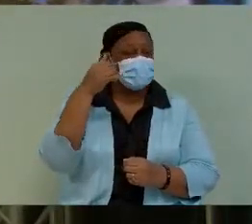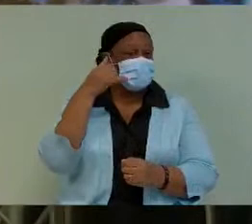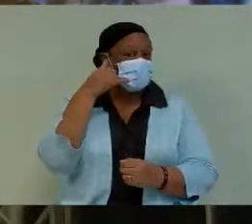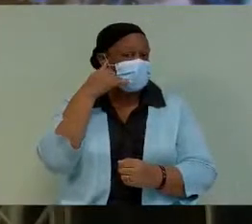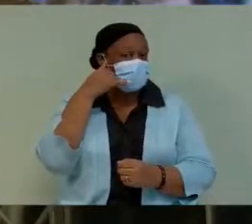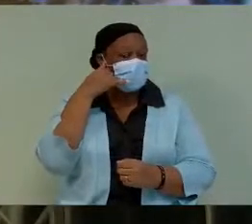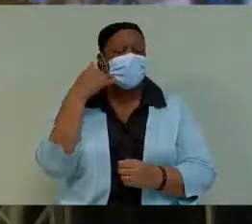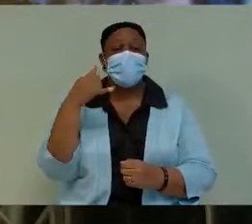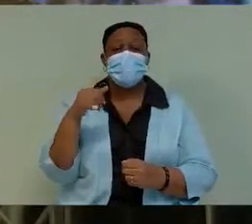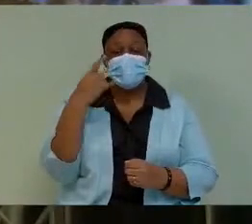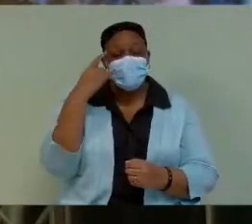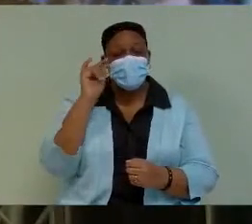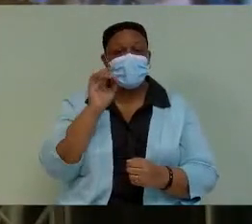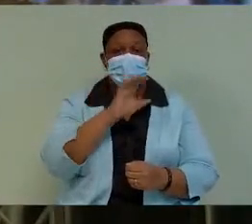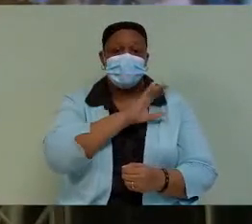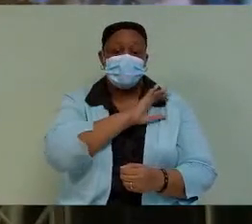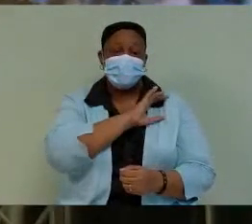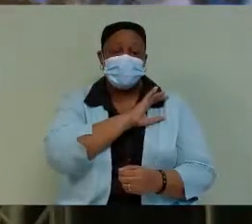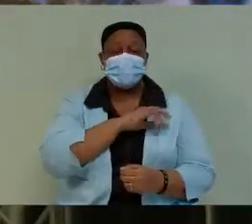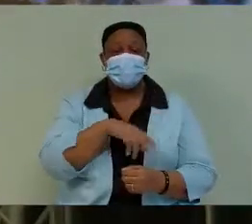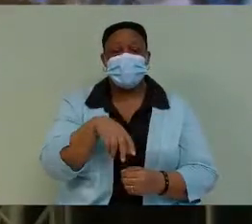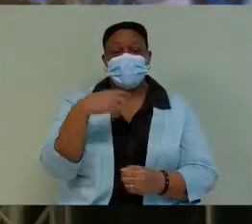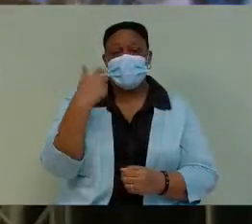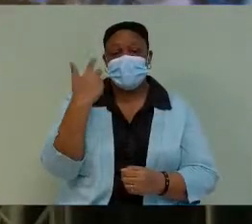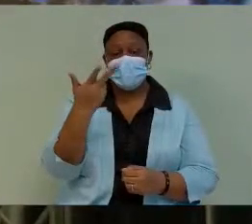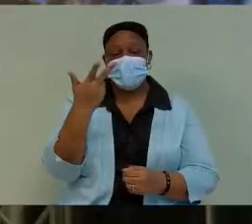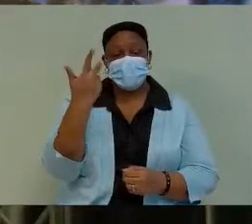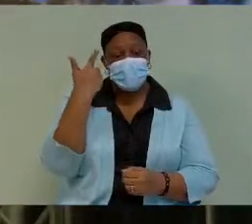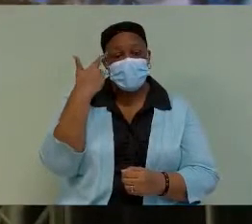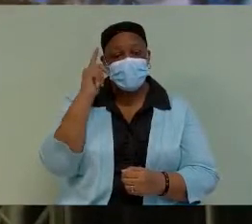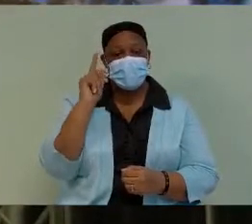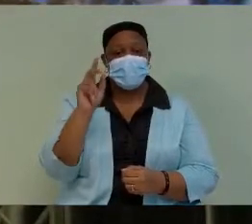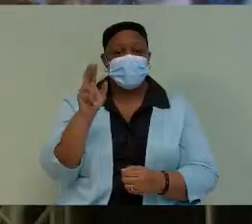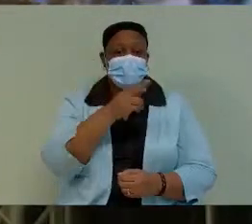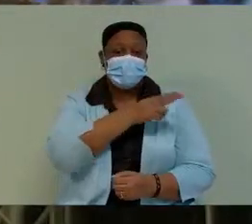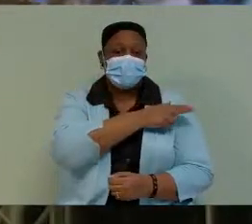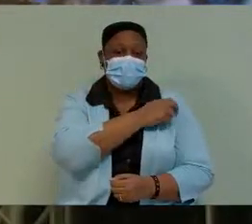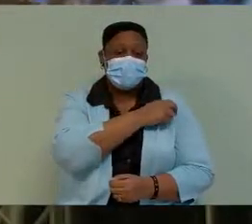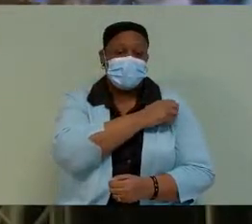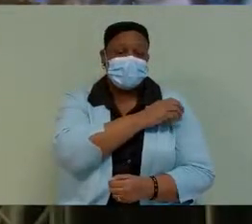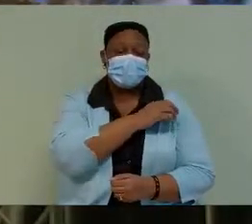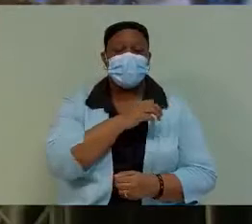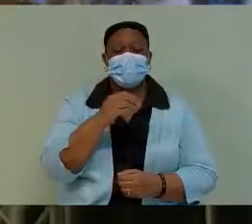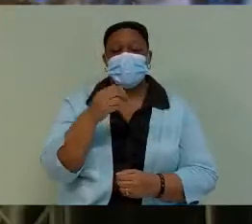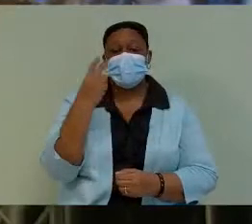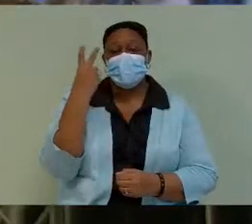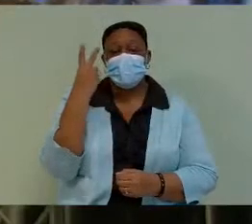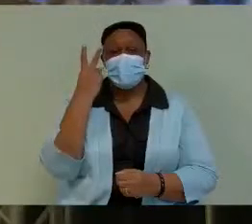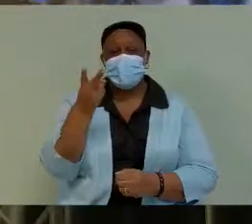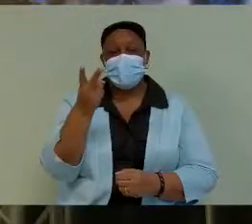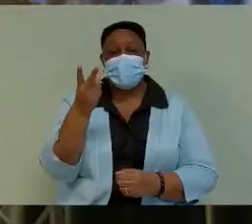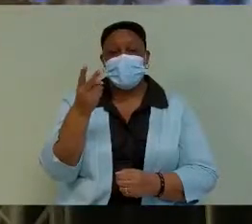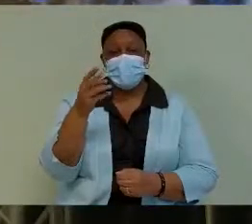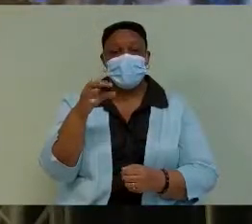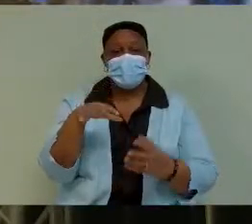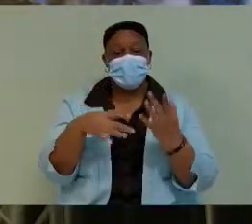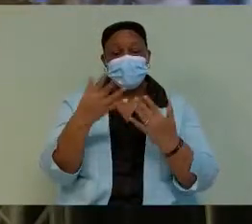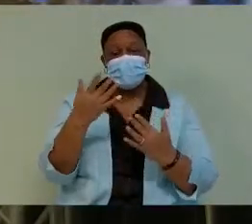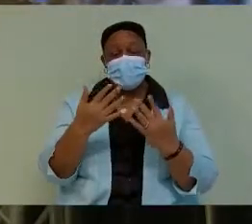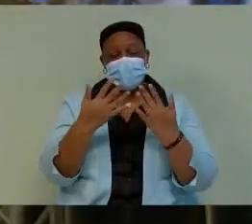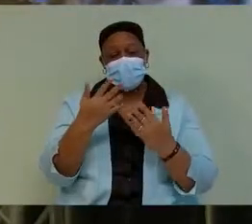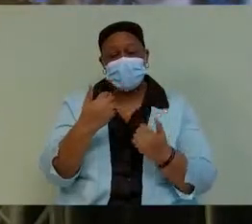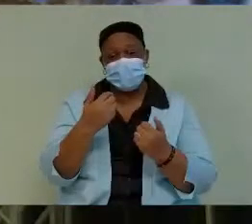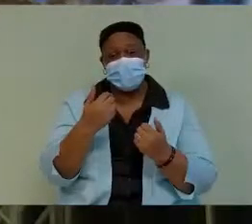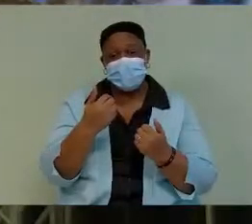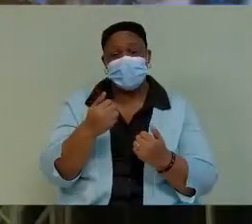police related. There were 3 related to the EMS, 2 calls fire and rescue